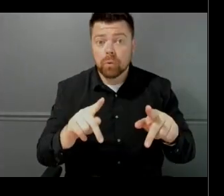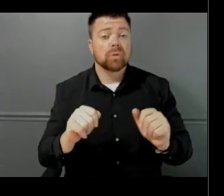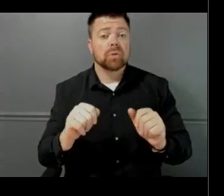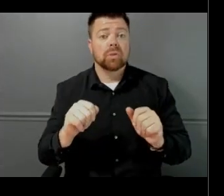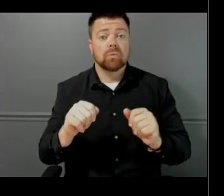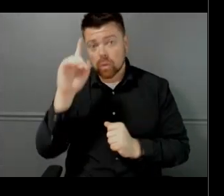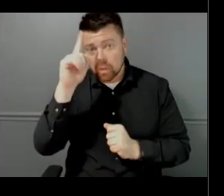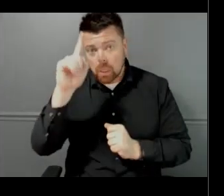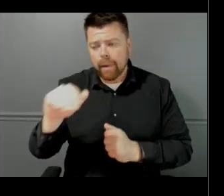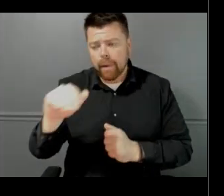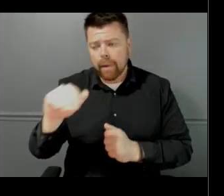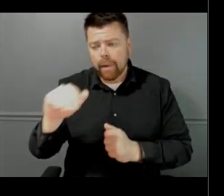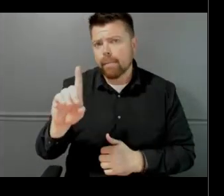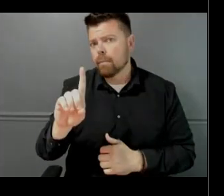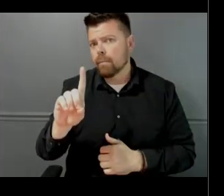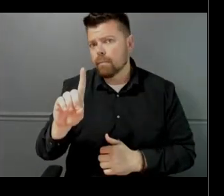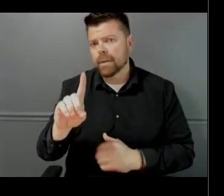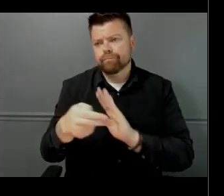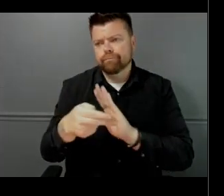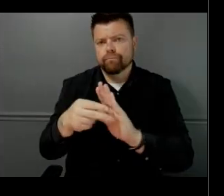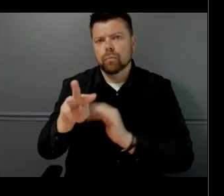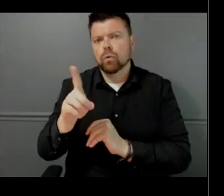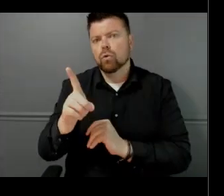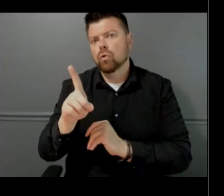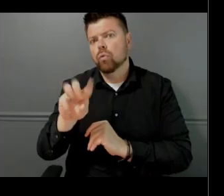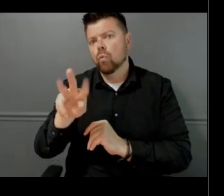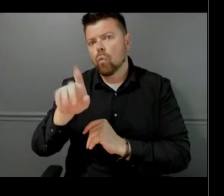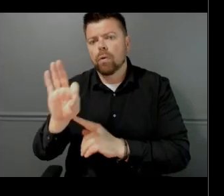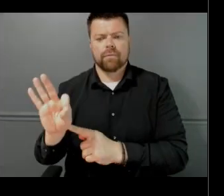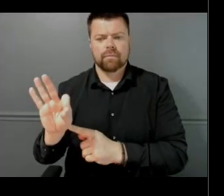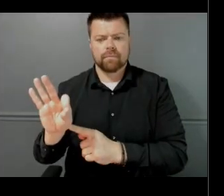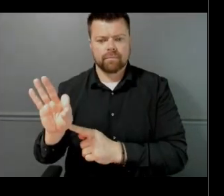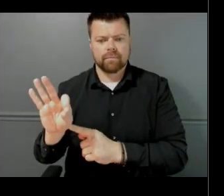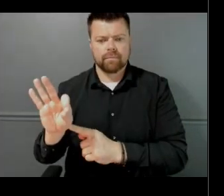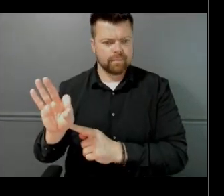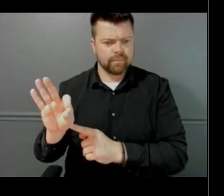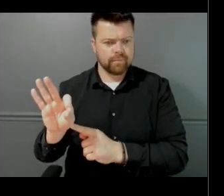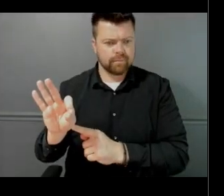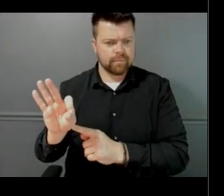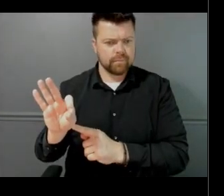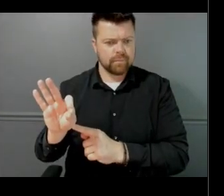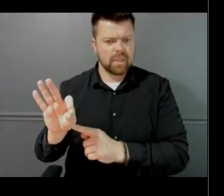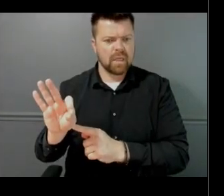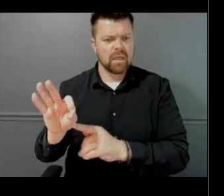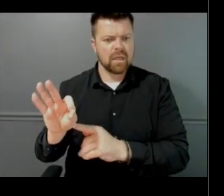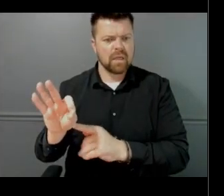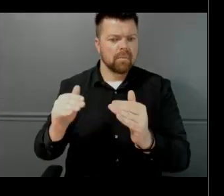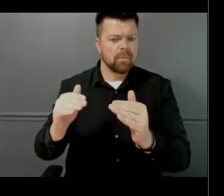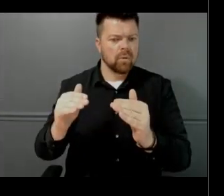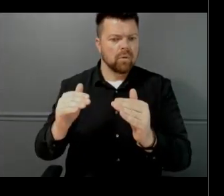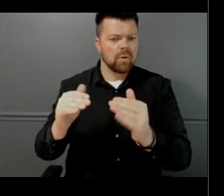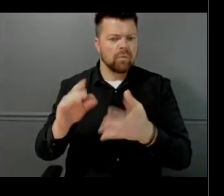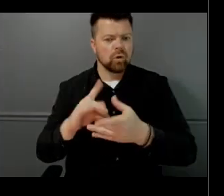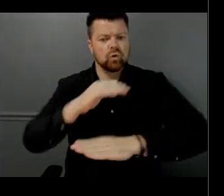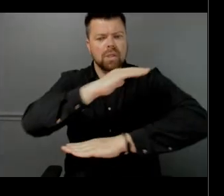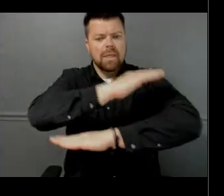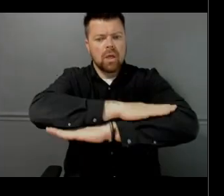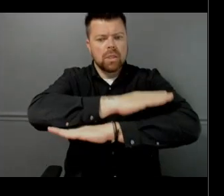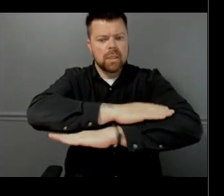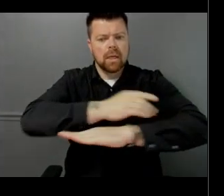counter rather than having it on level countertop, does the owner have